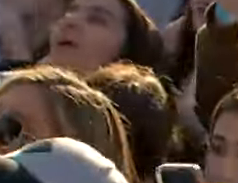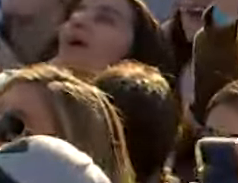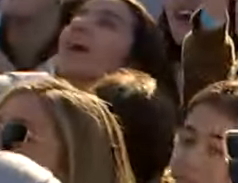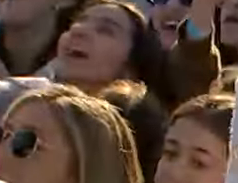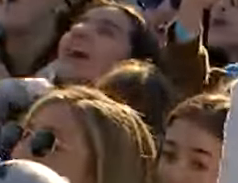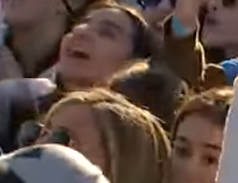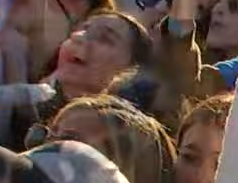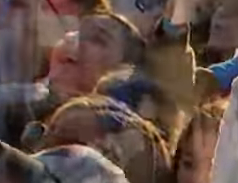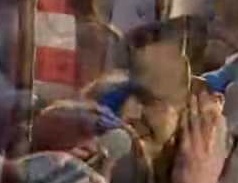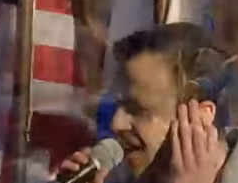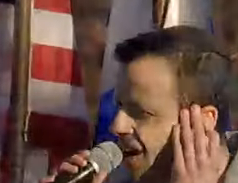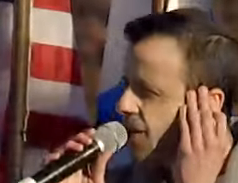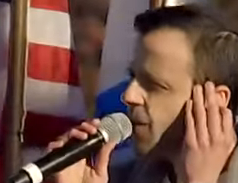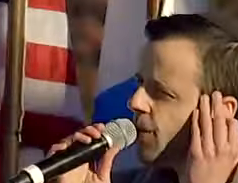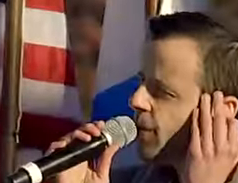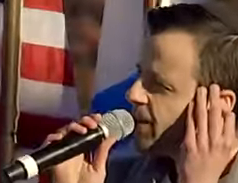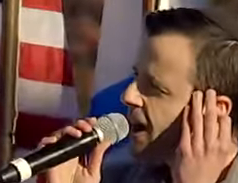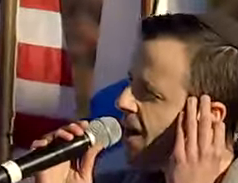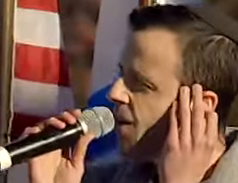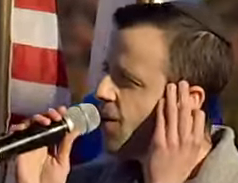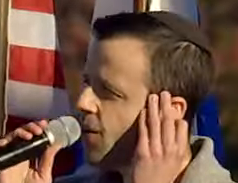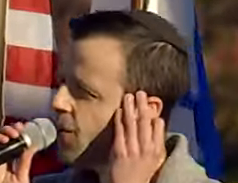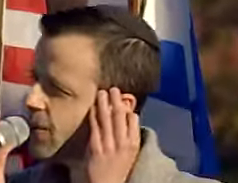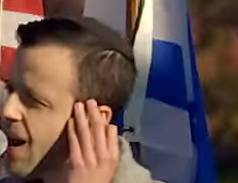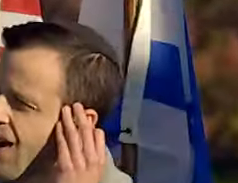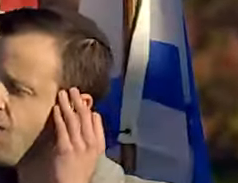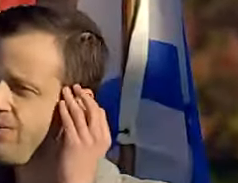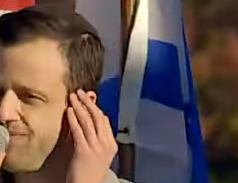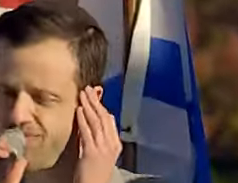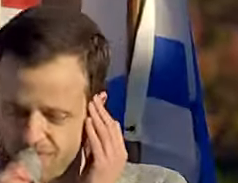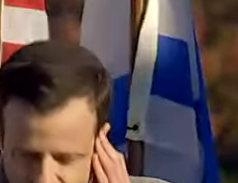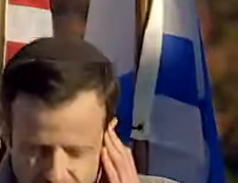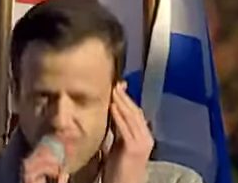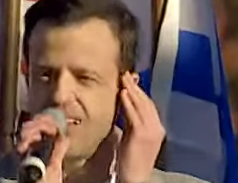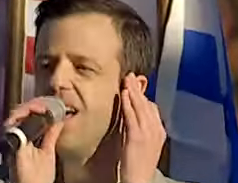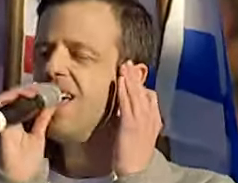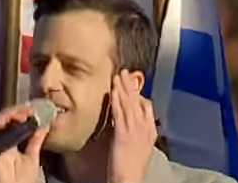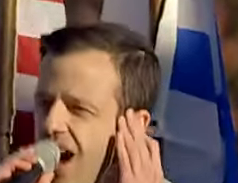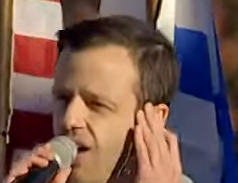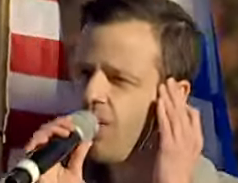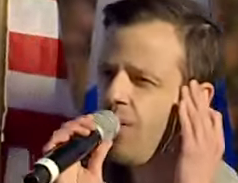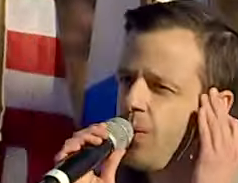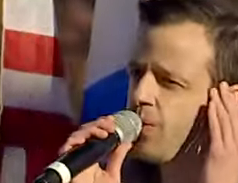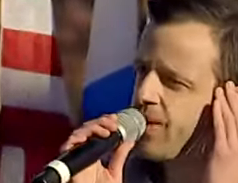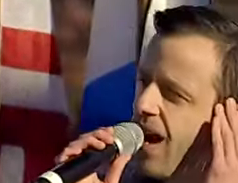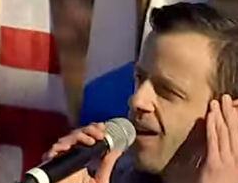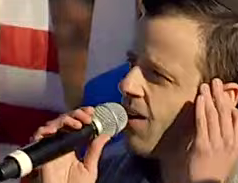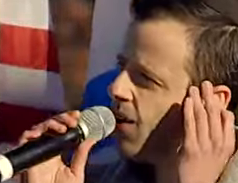fight no more, there'll be no more war, and our children will play.